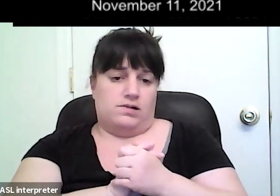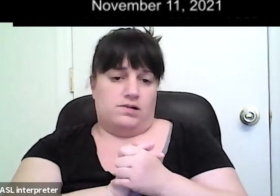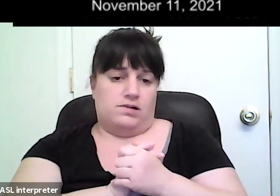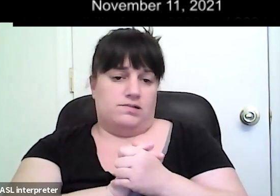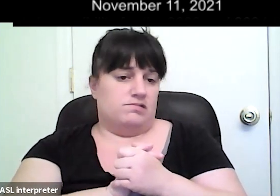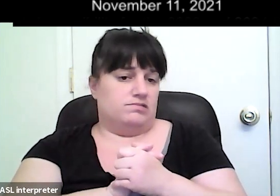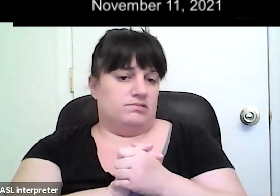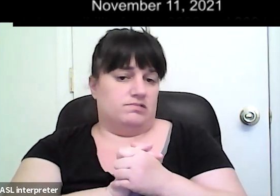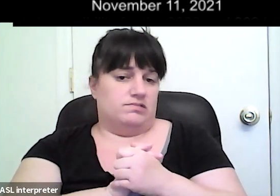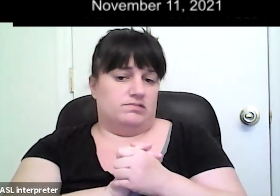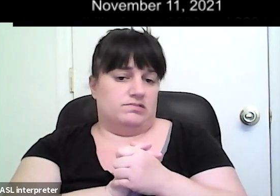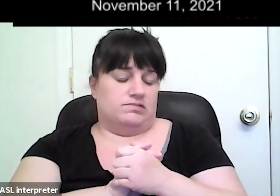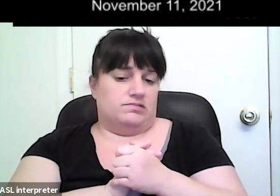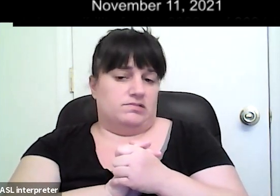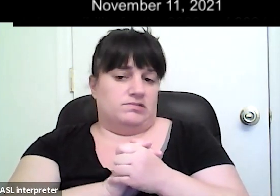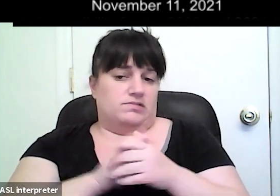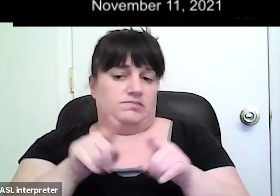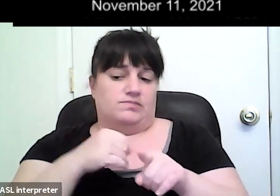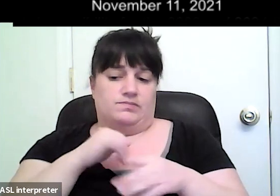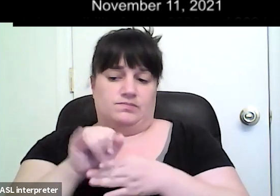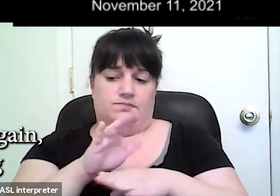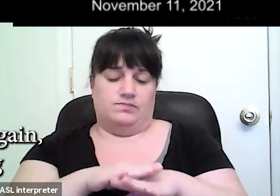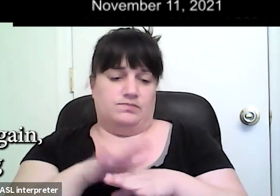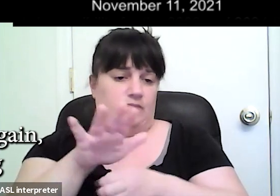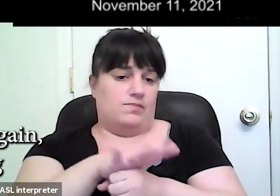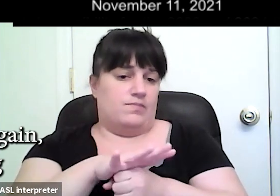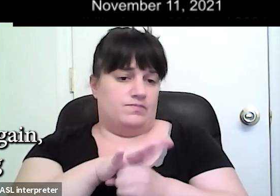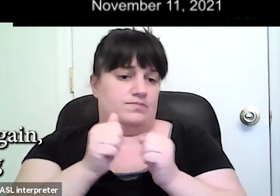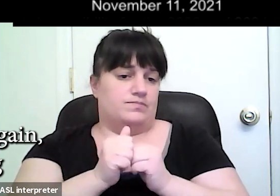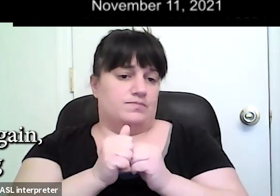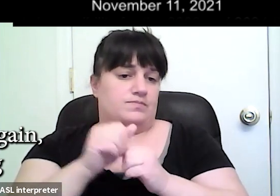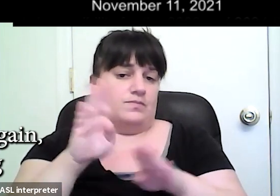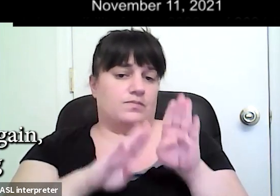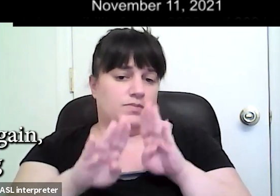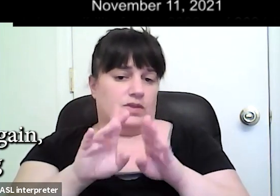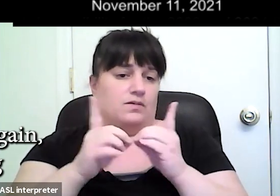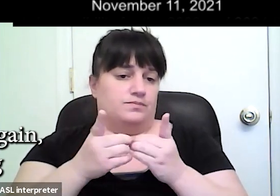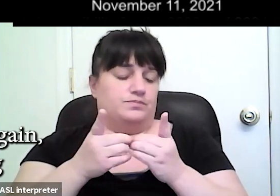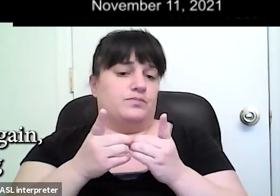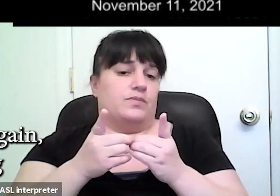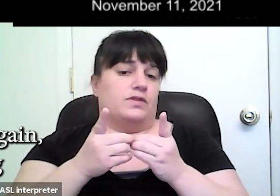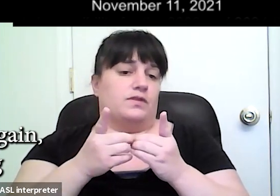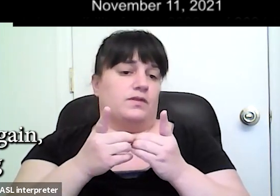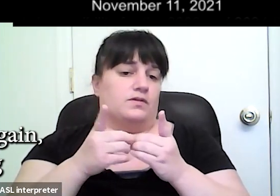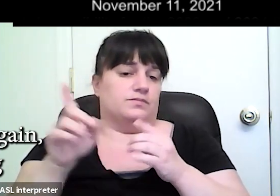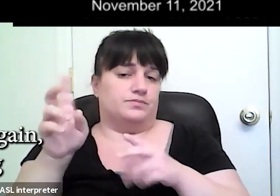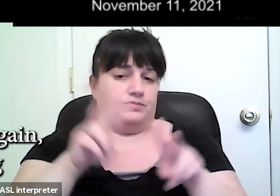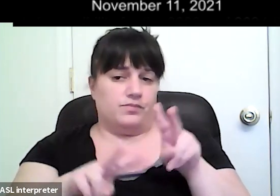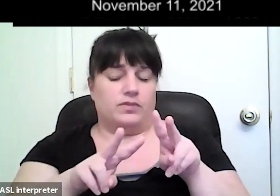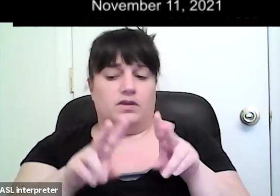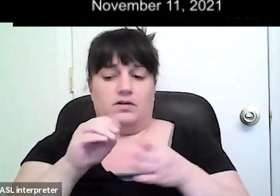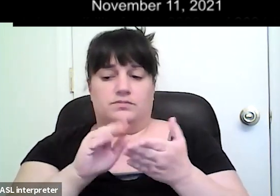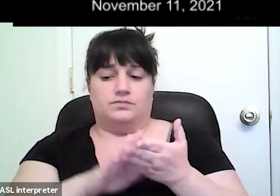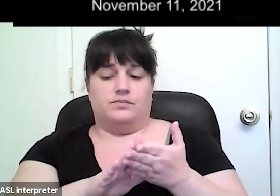we also have internships on campus with our biology department, where again, we're scanning and